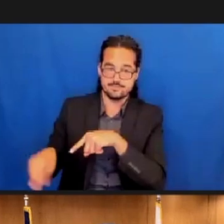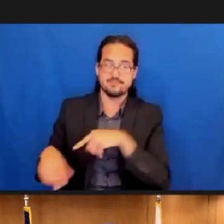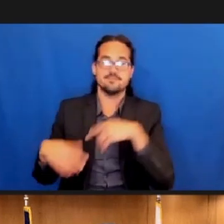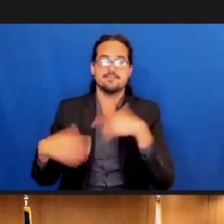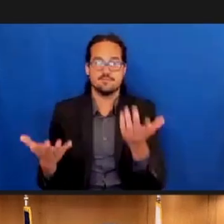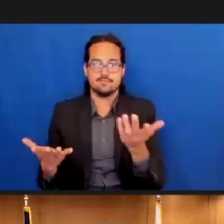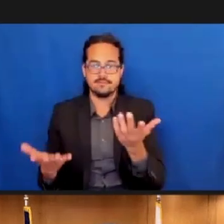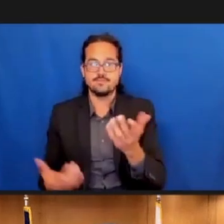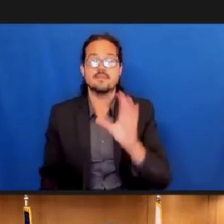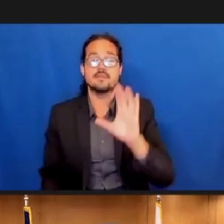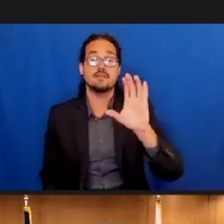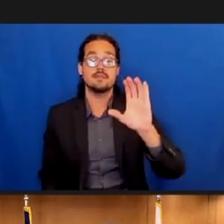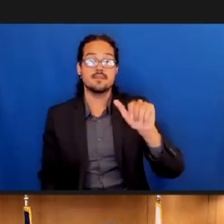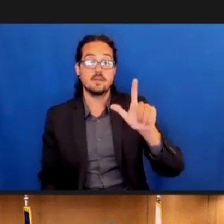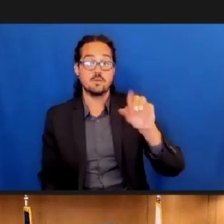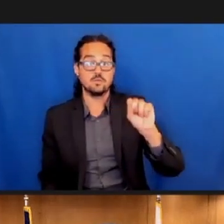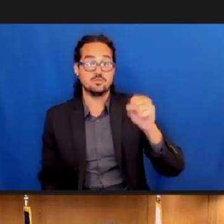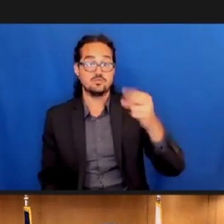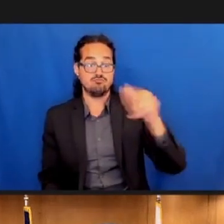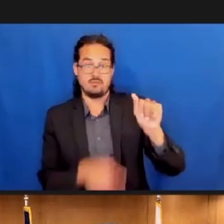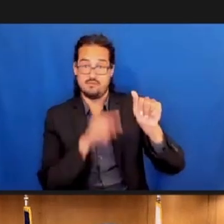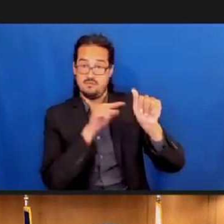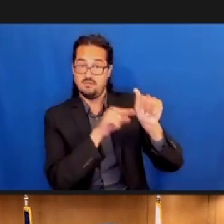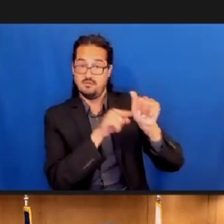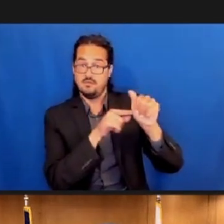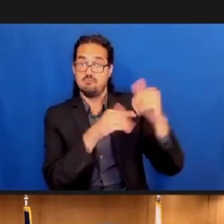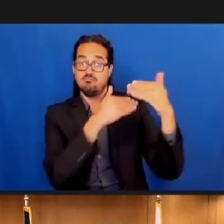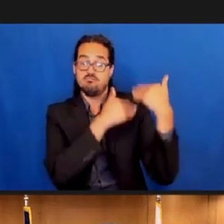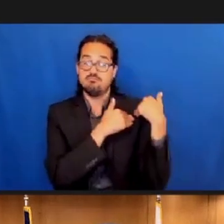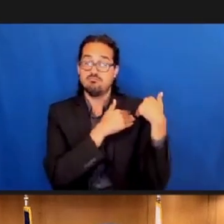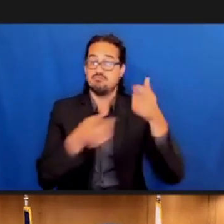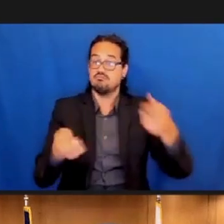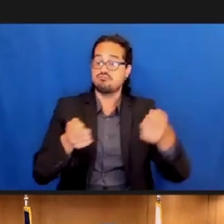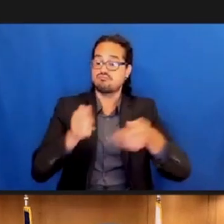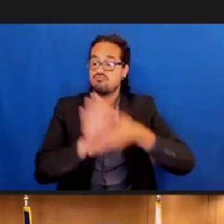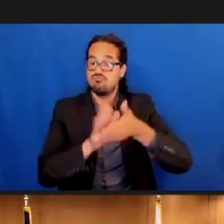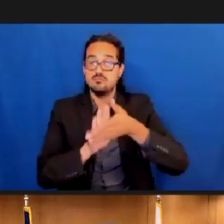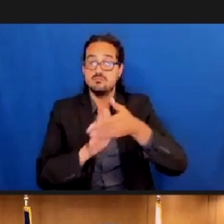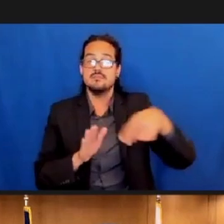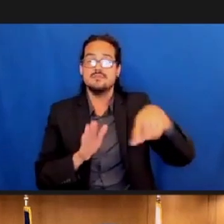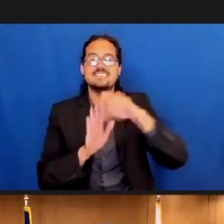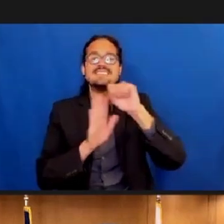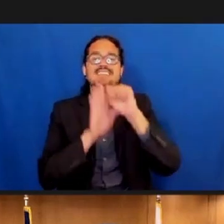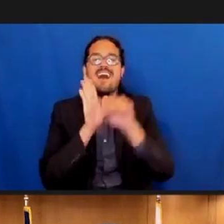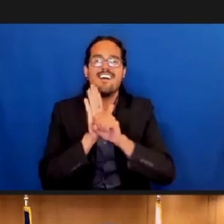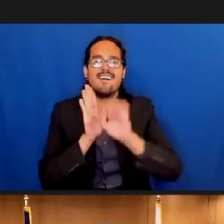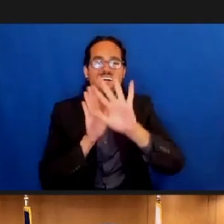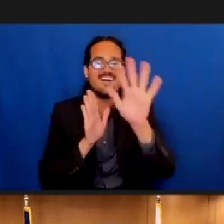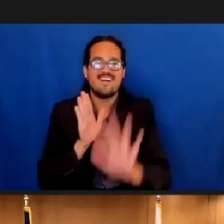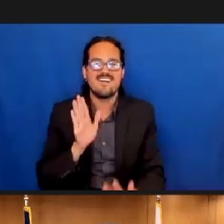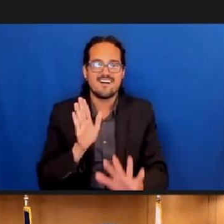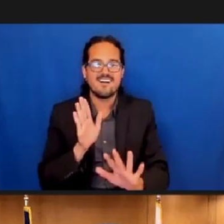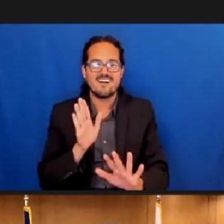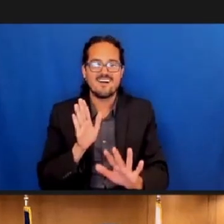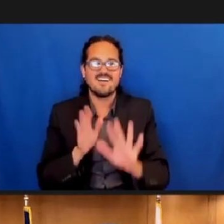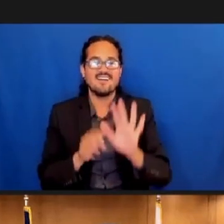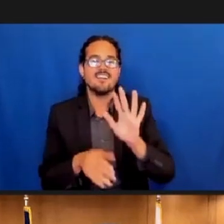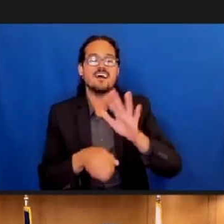that's an area where we would not have county-specific authority to override that ruling. So we will